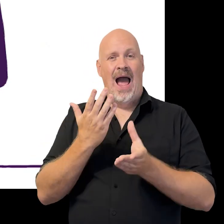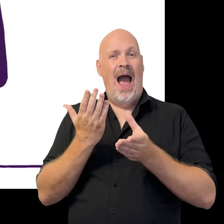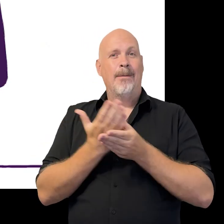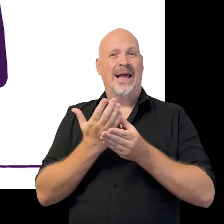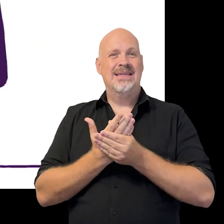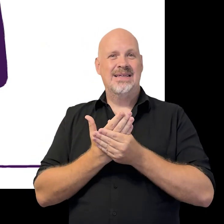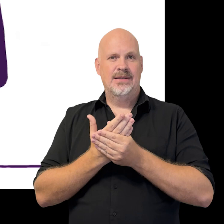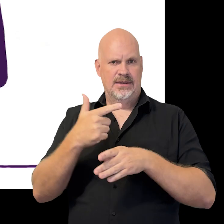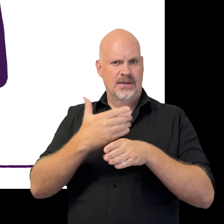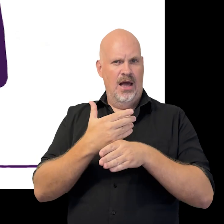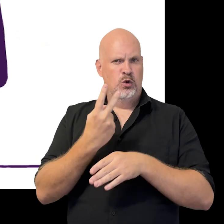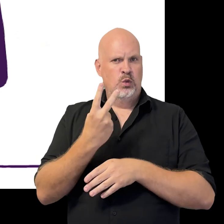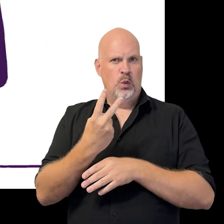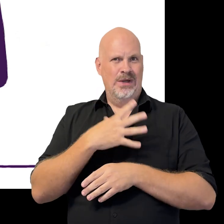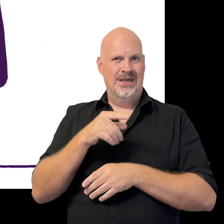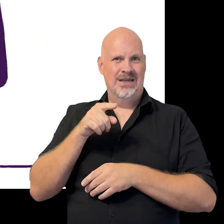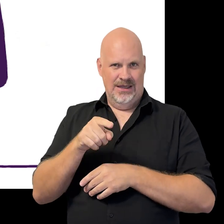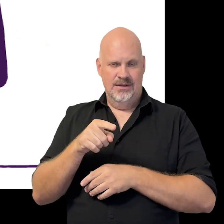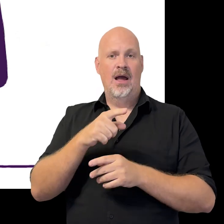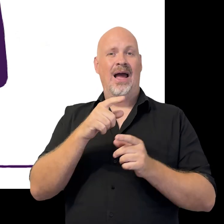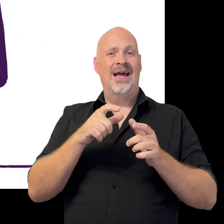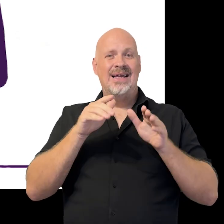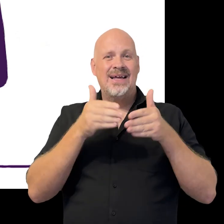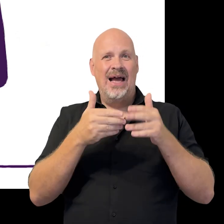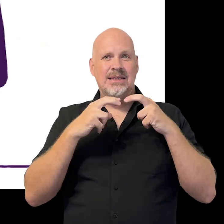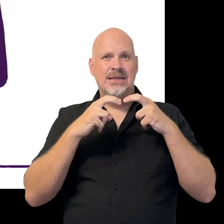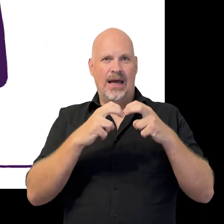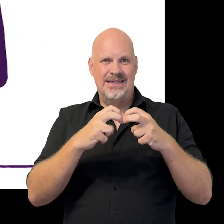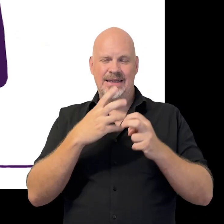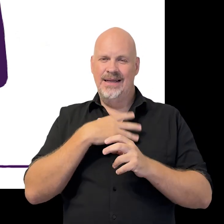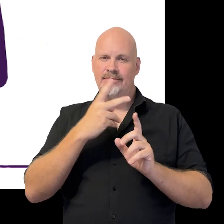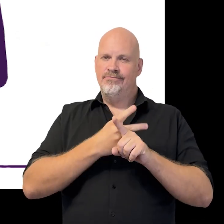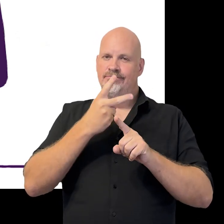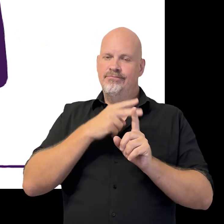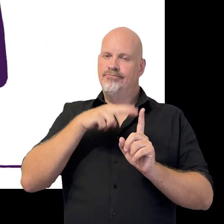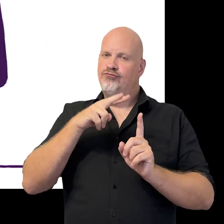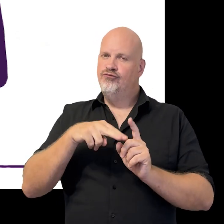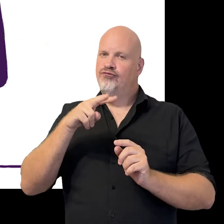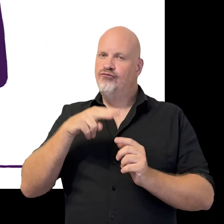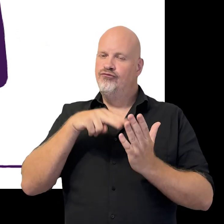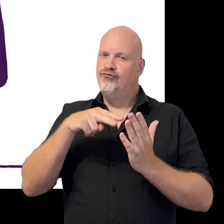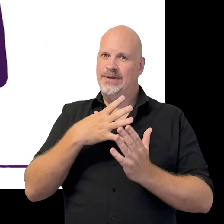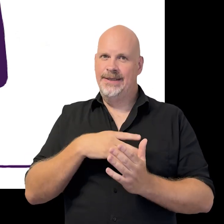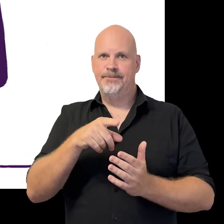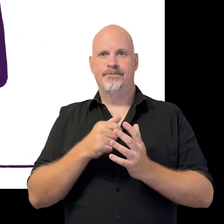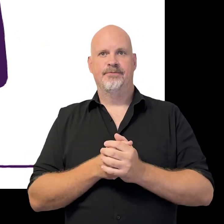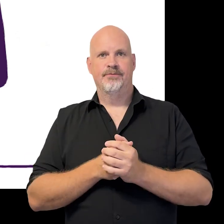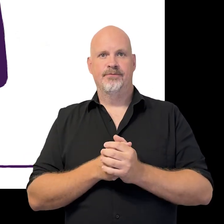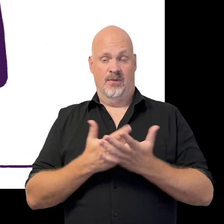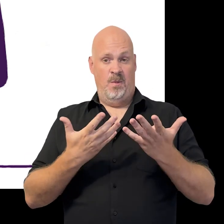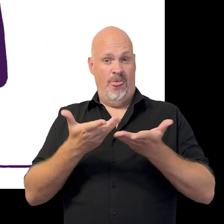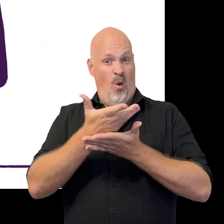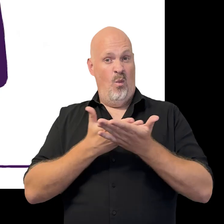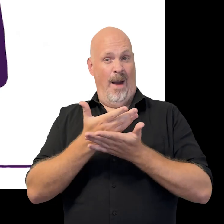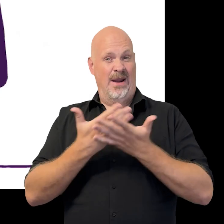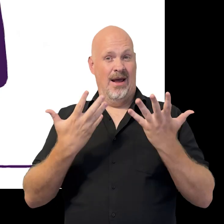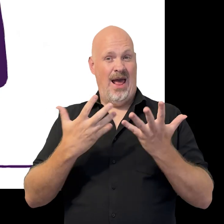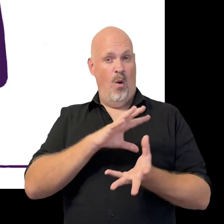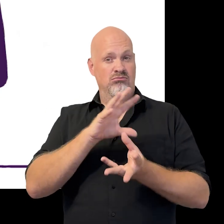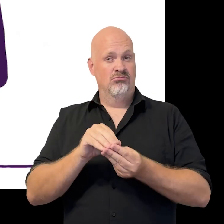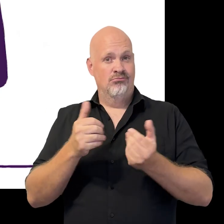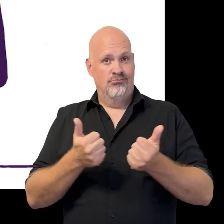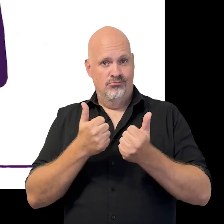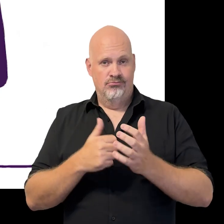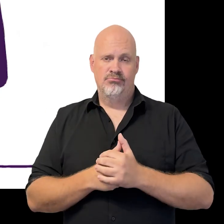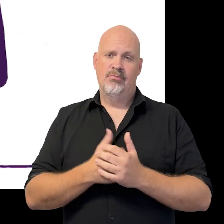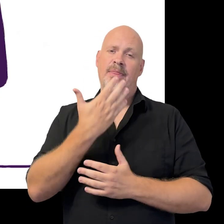of that, I really hope you enjoy completing this research and that you find that you get a lot out of it, and